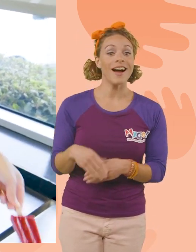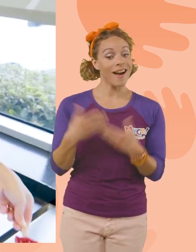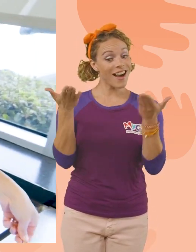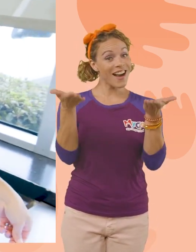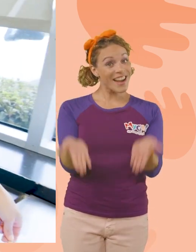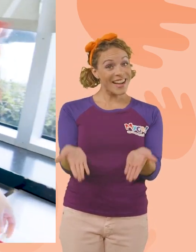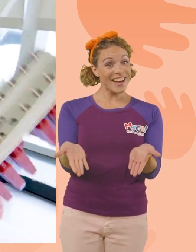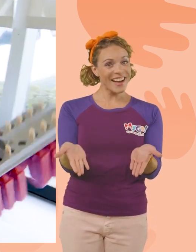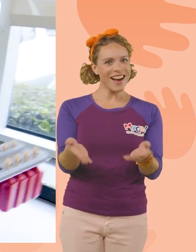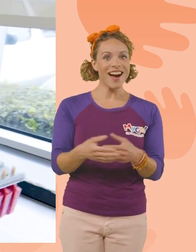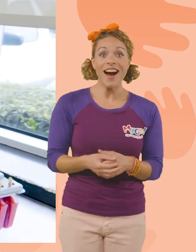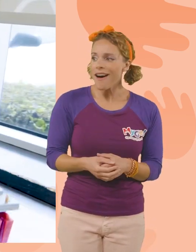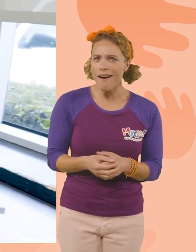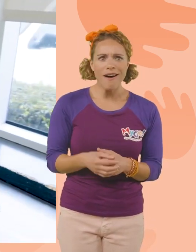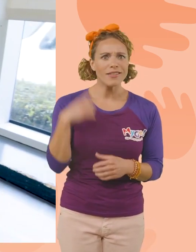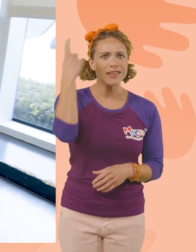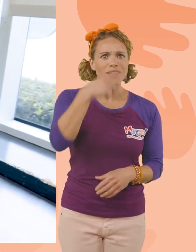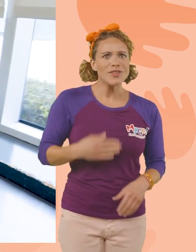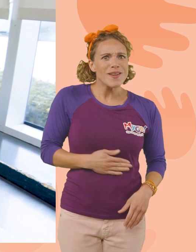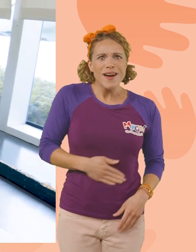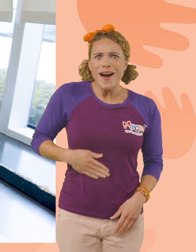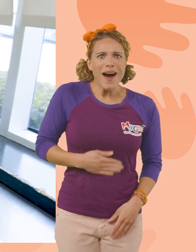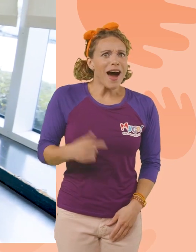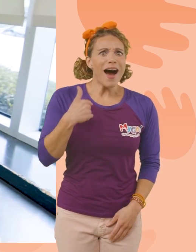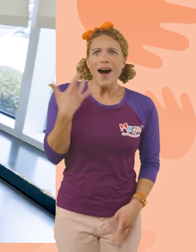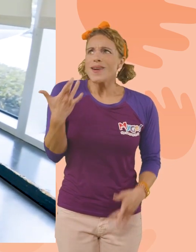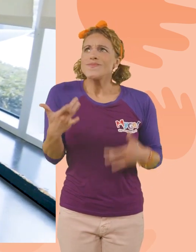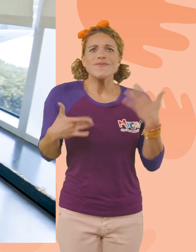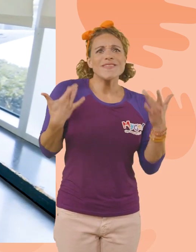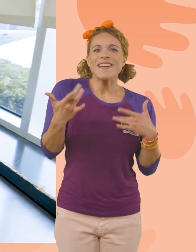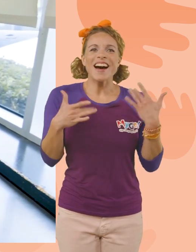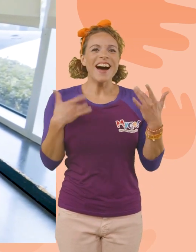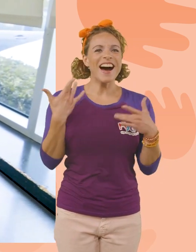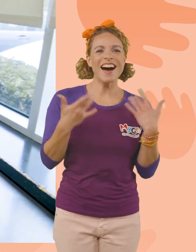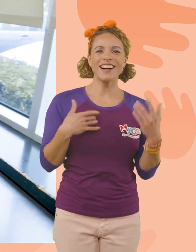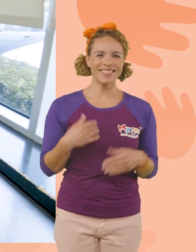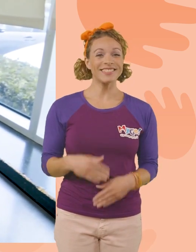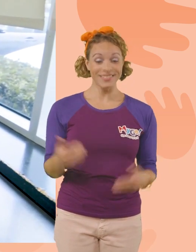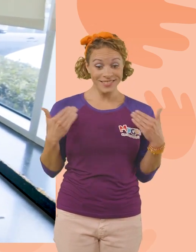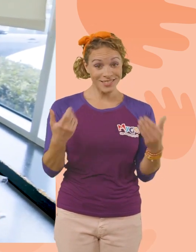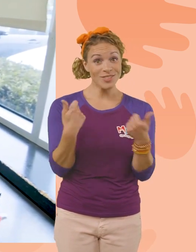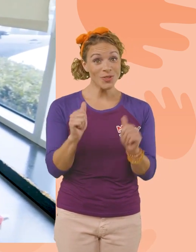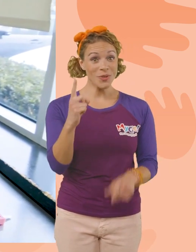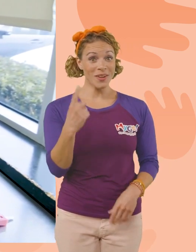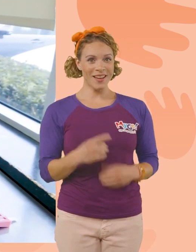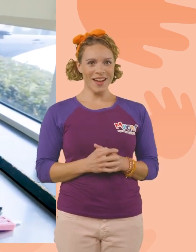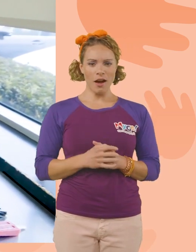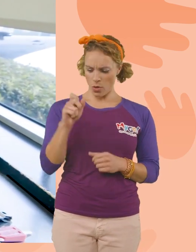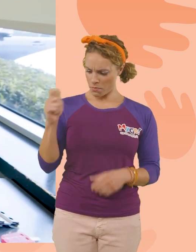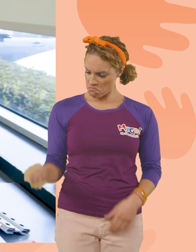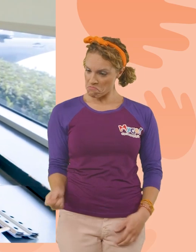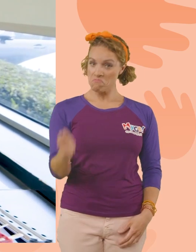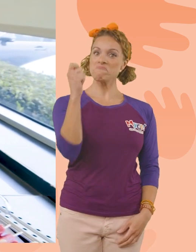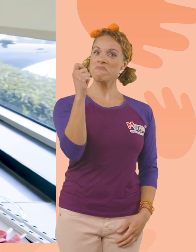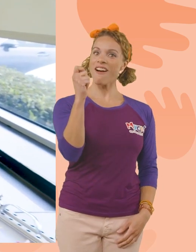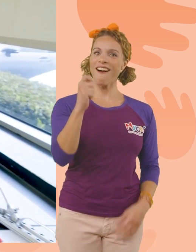they are. Those look so yummy. I am so excited. Go ahead, try one. Okay, how about